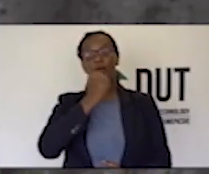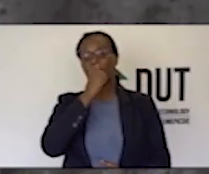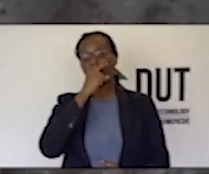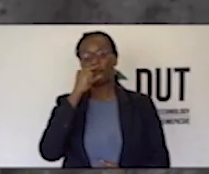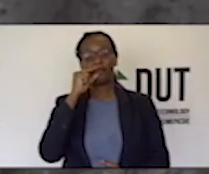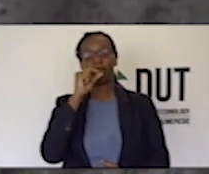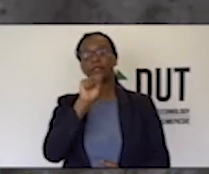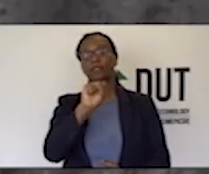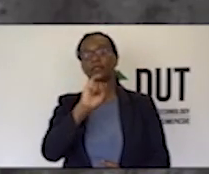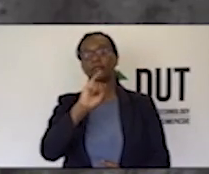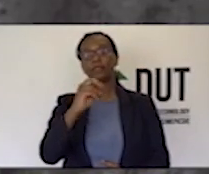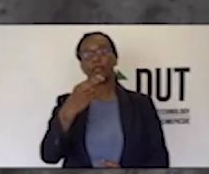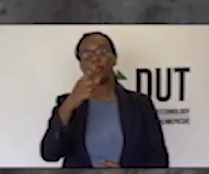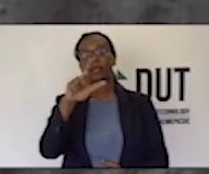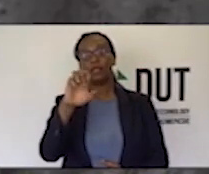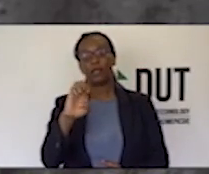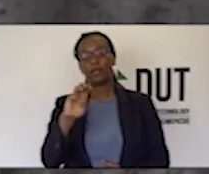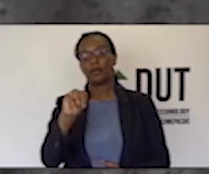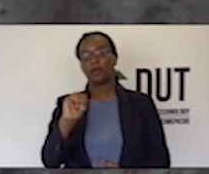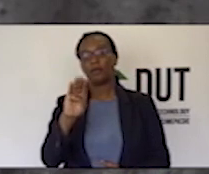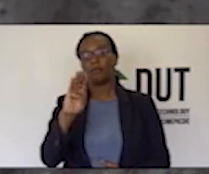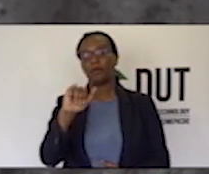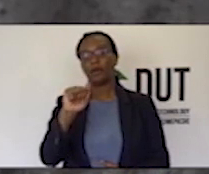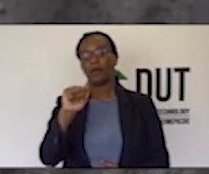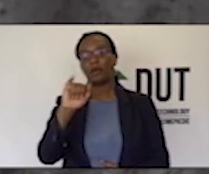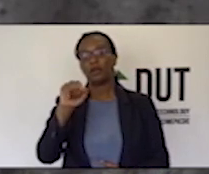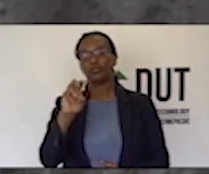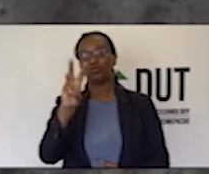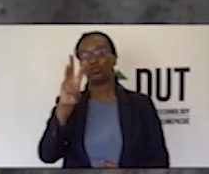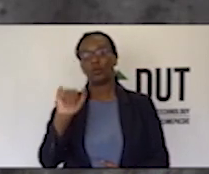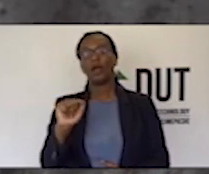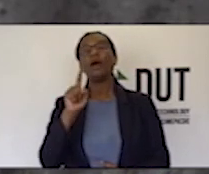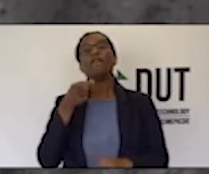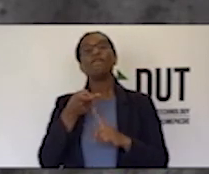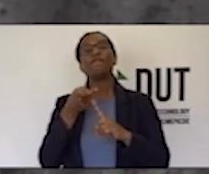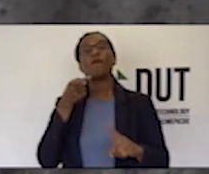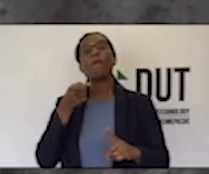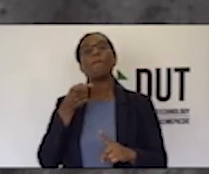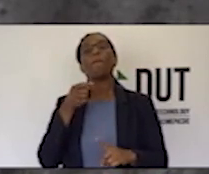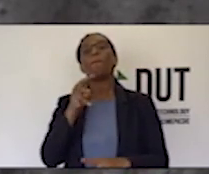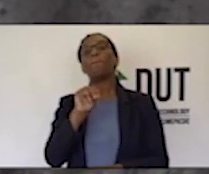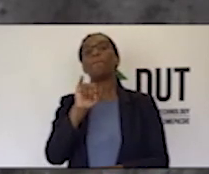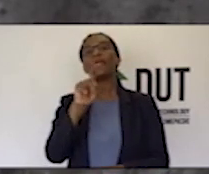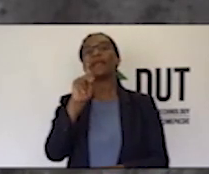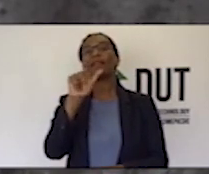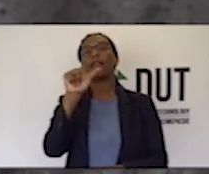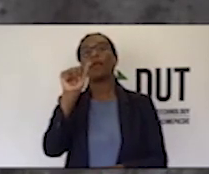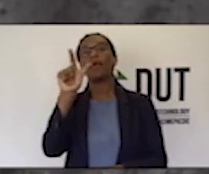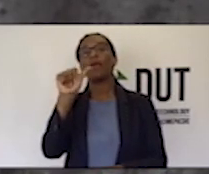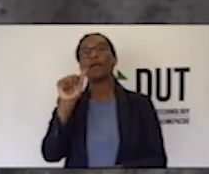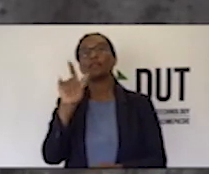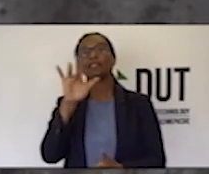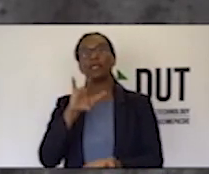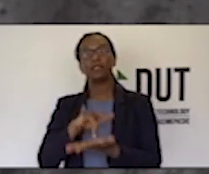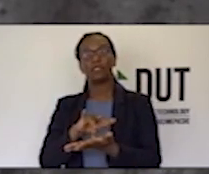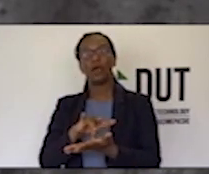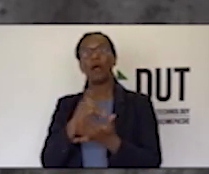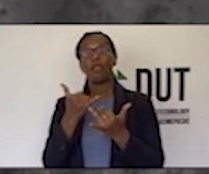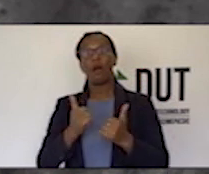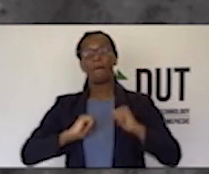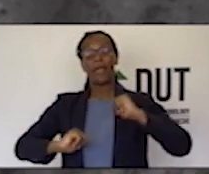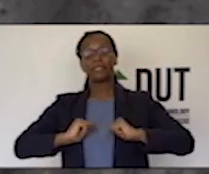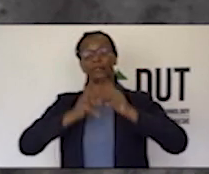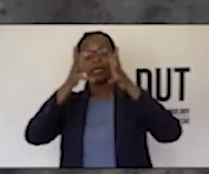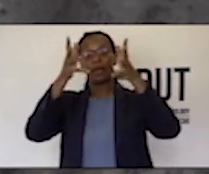name is Sihle Mbanjwa from the Midlands Center. I am currently Acting Director at the Student Services